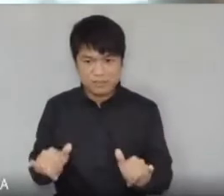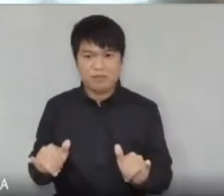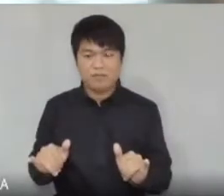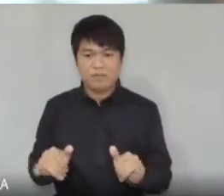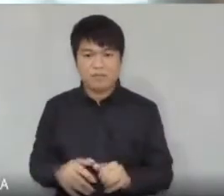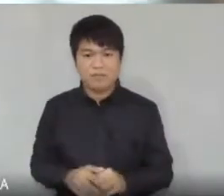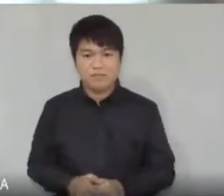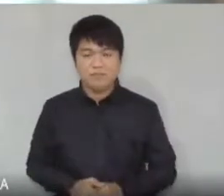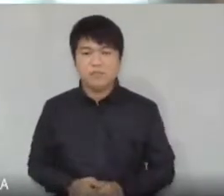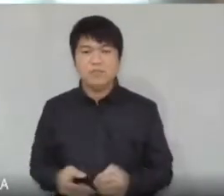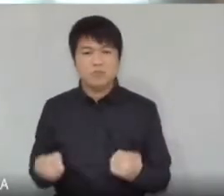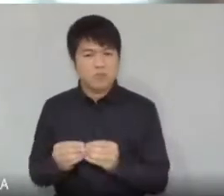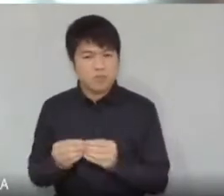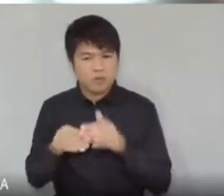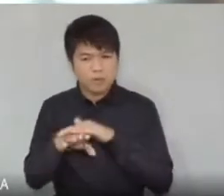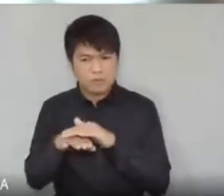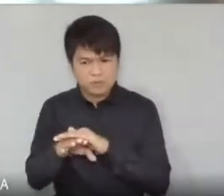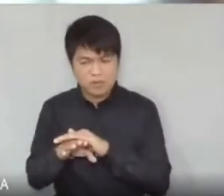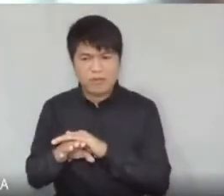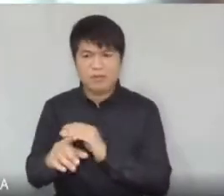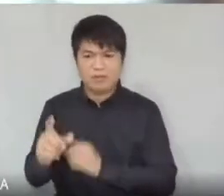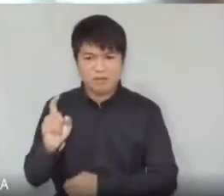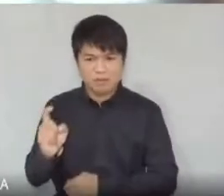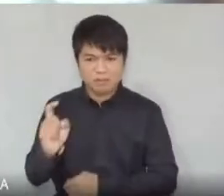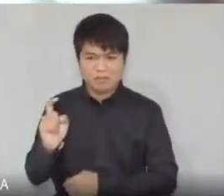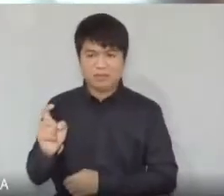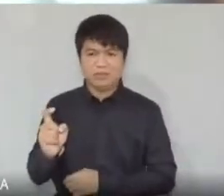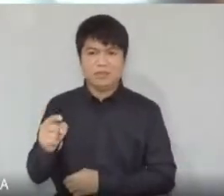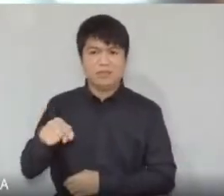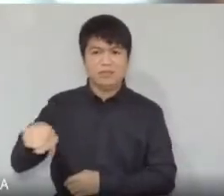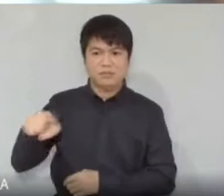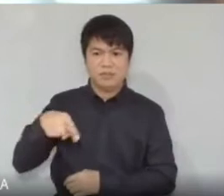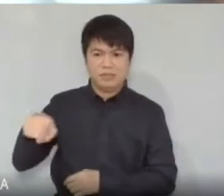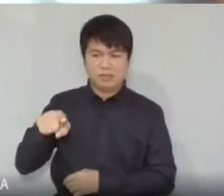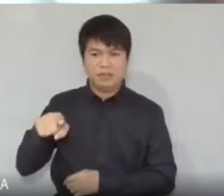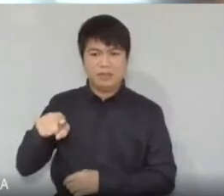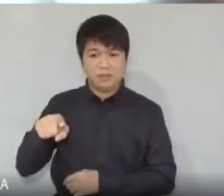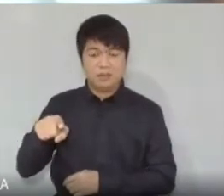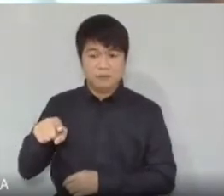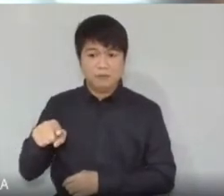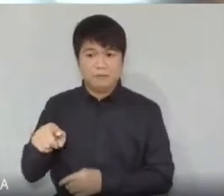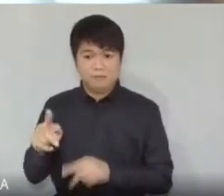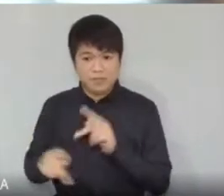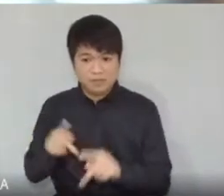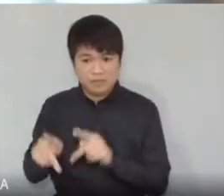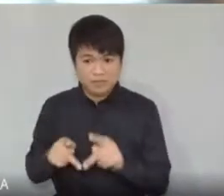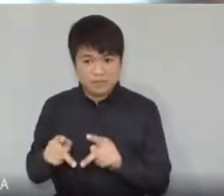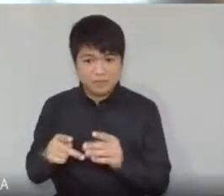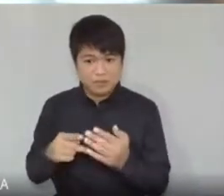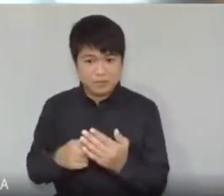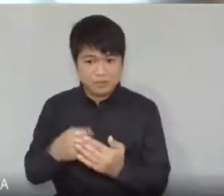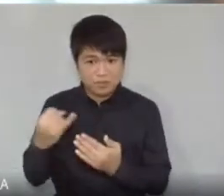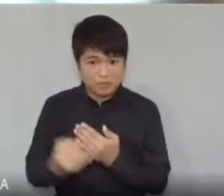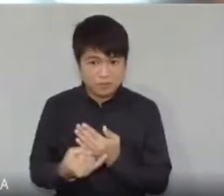of the Cordilleras and Davao region to telerefer difficult cases to